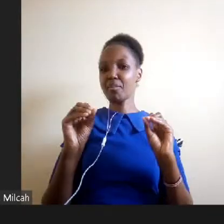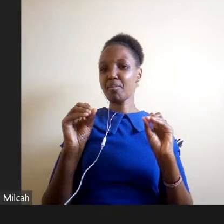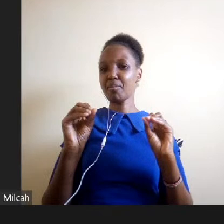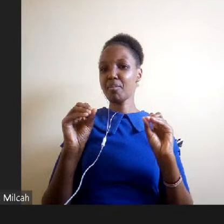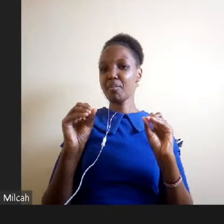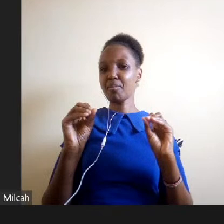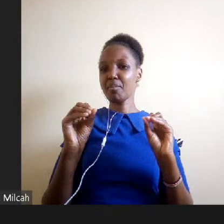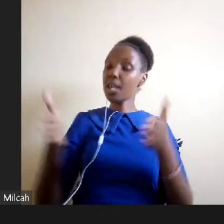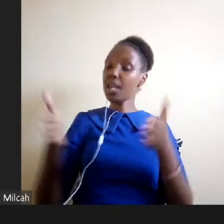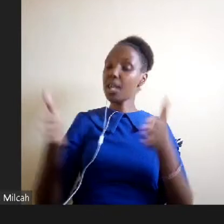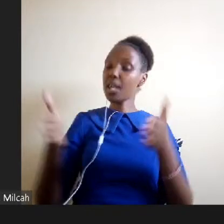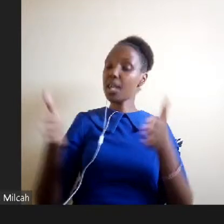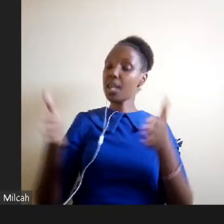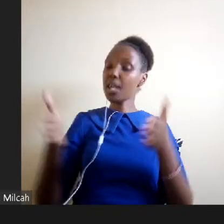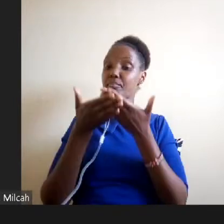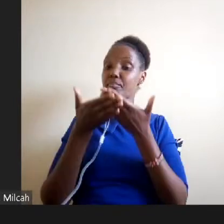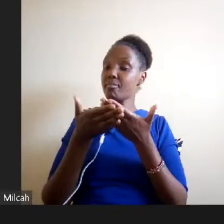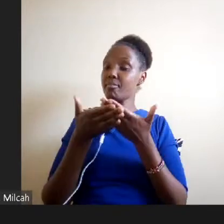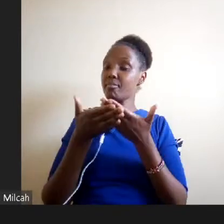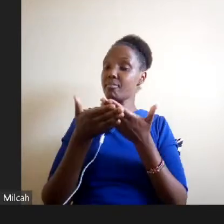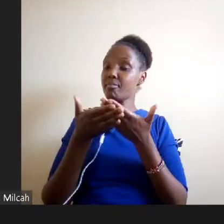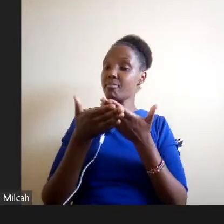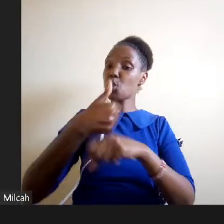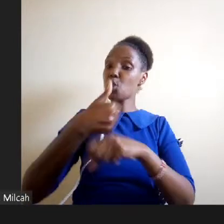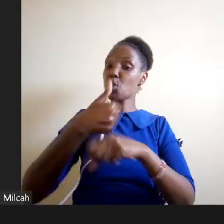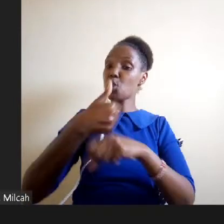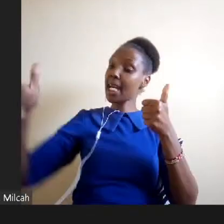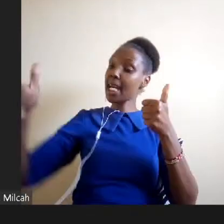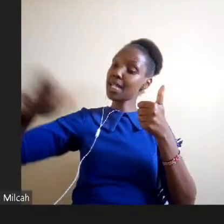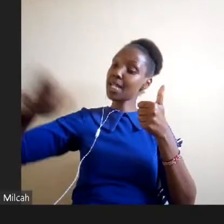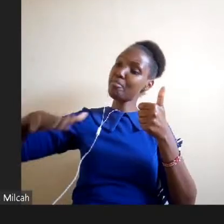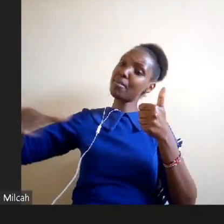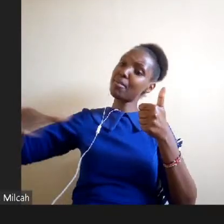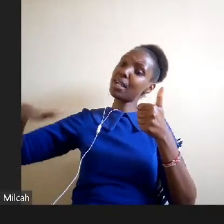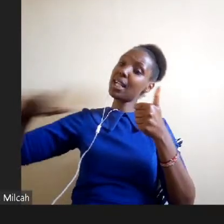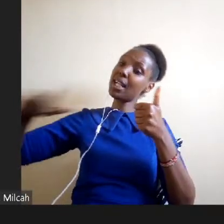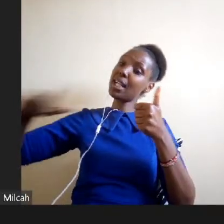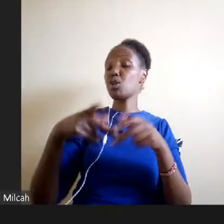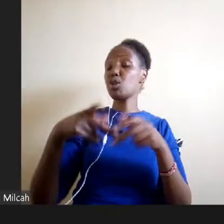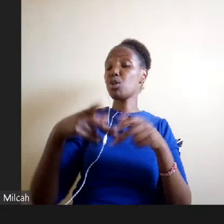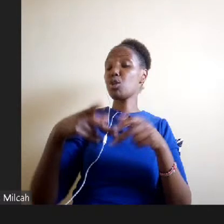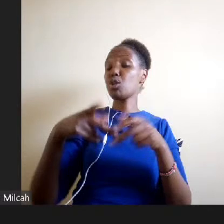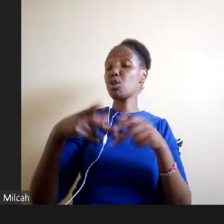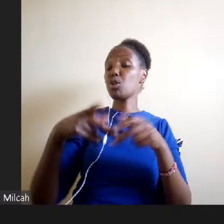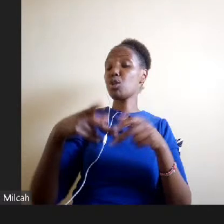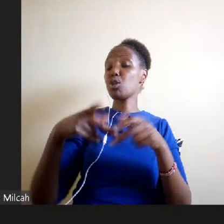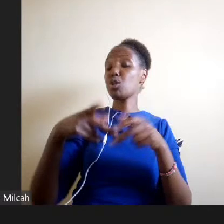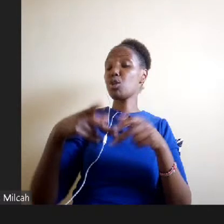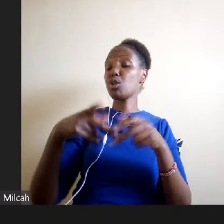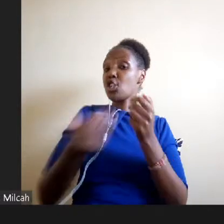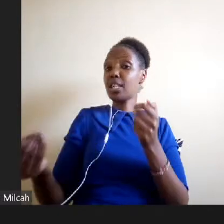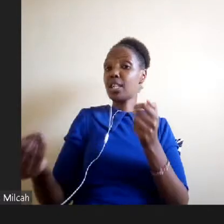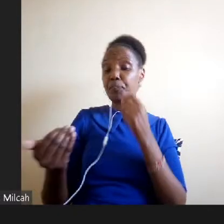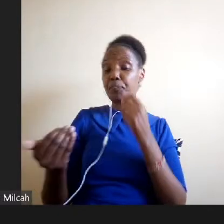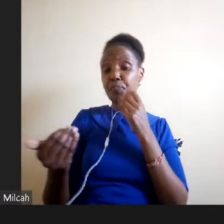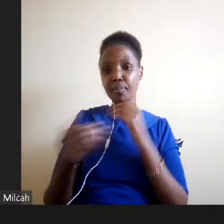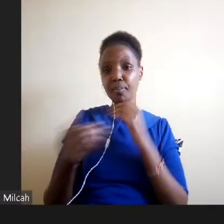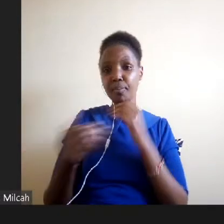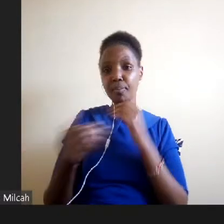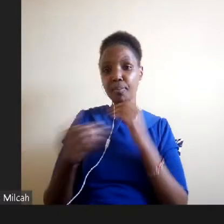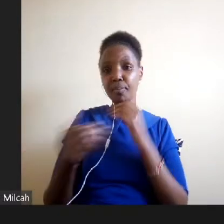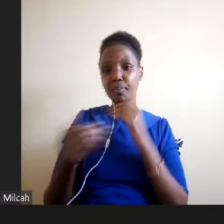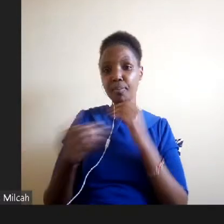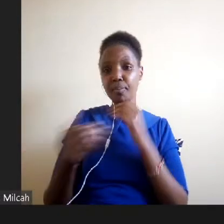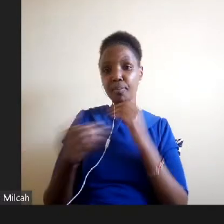create conducive environments for your children. Begin conversations by putting yourself into your children's